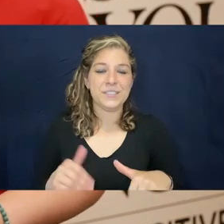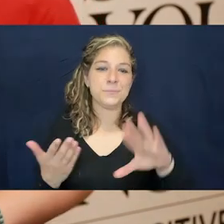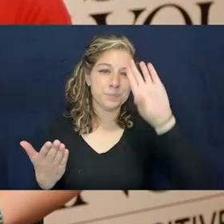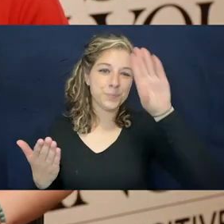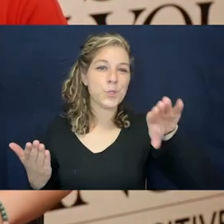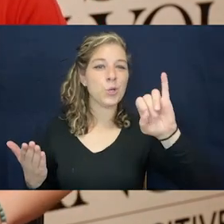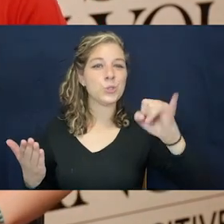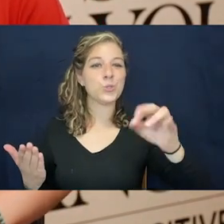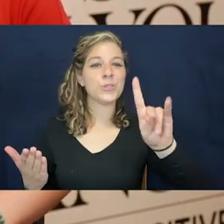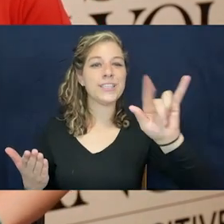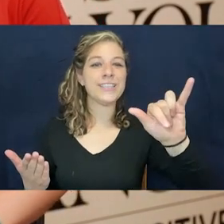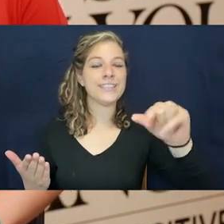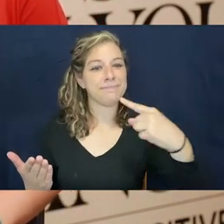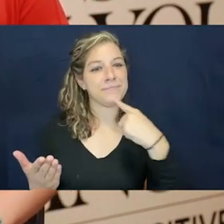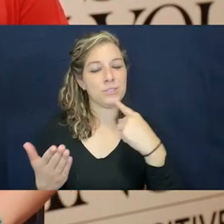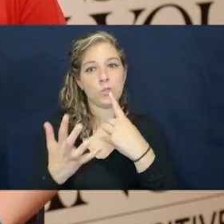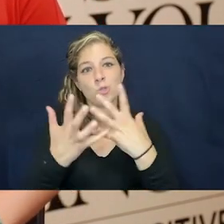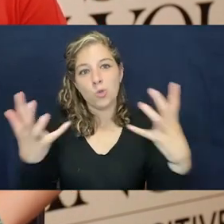too. Oh, gosh.